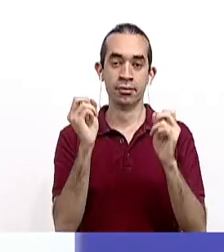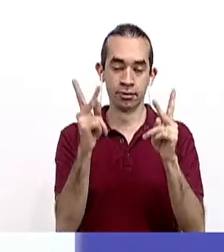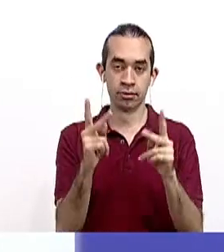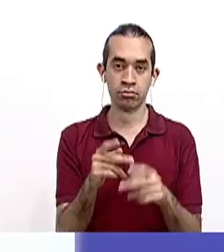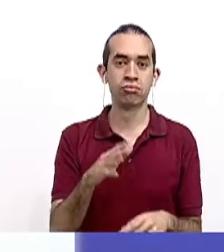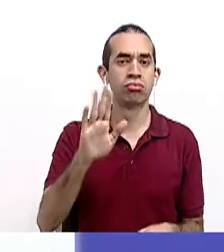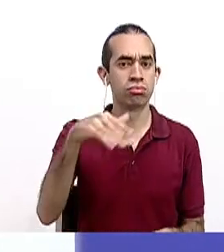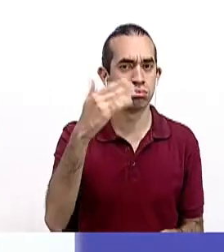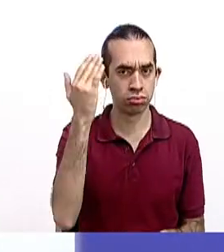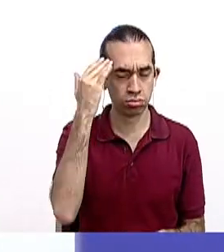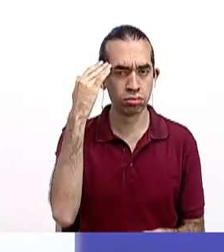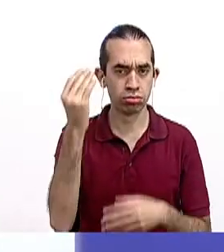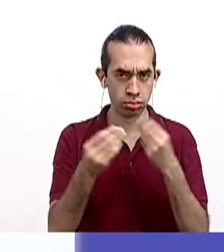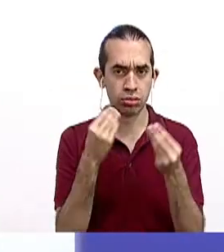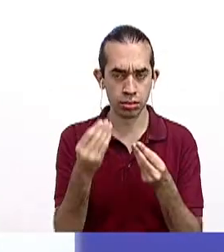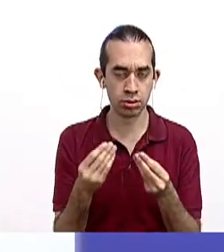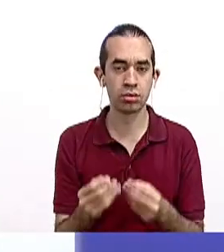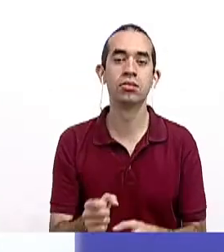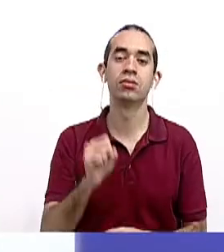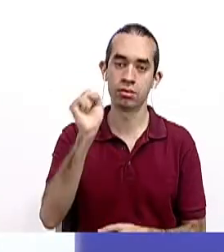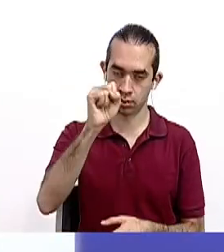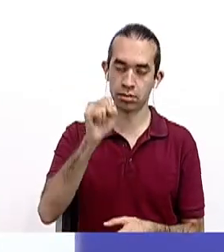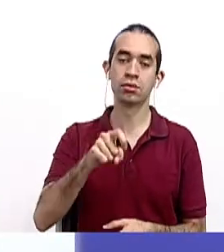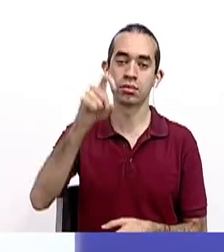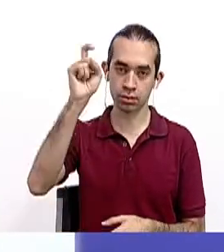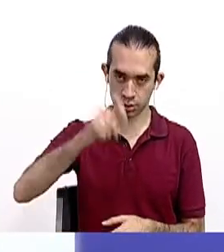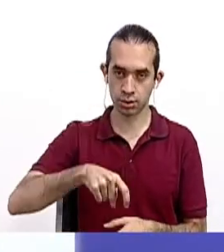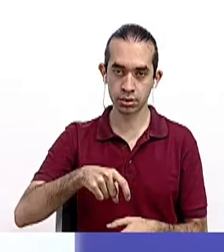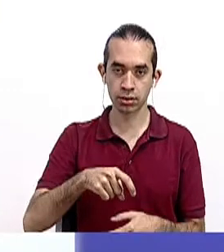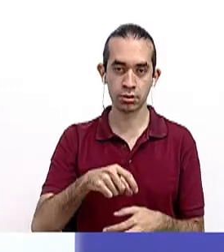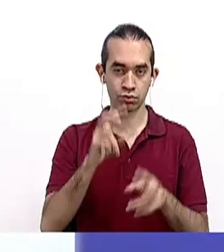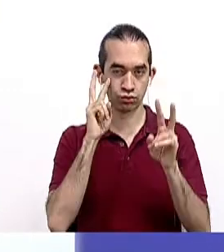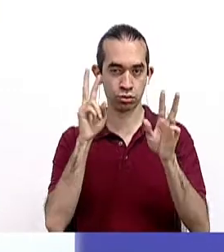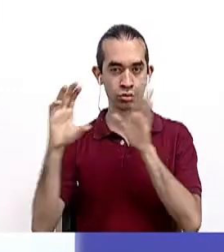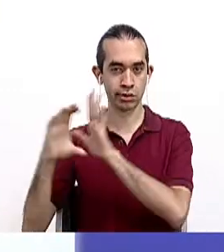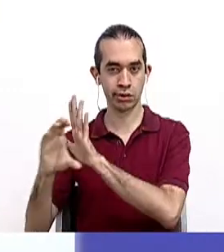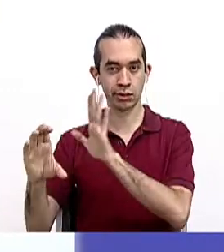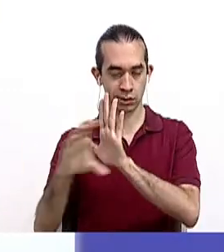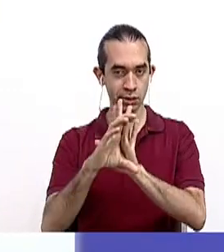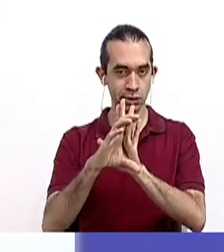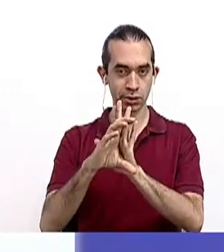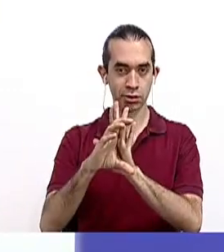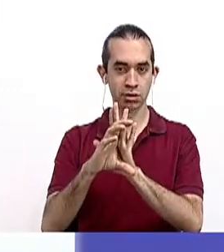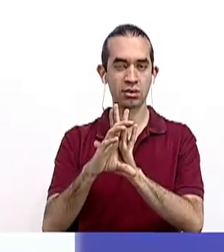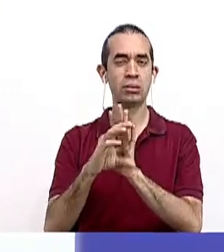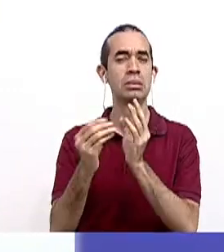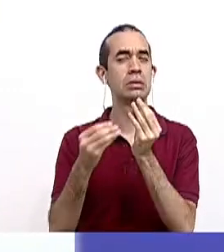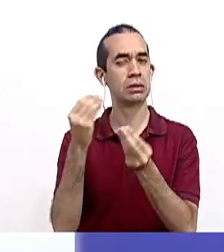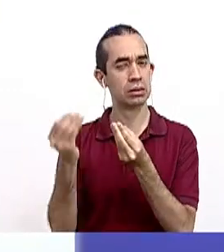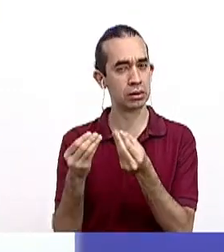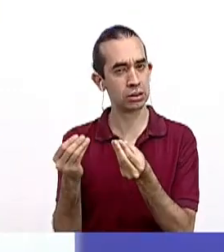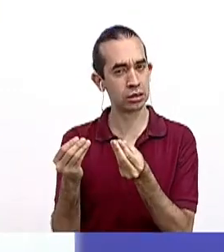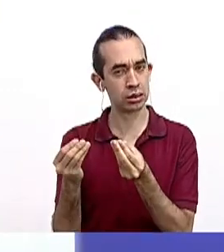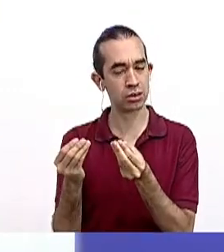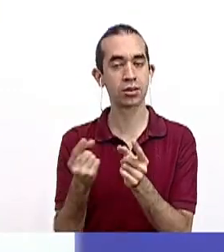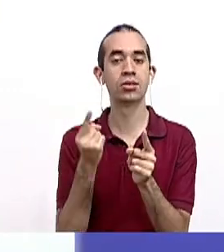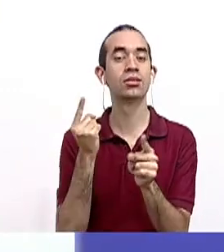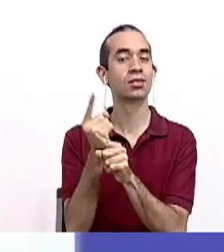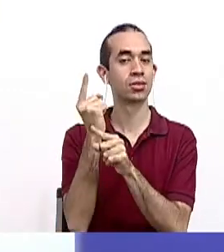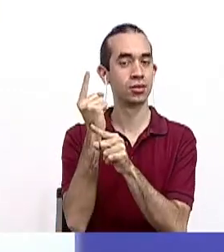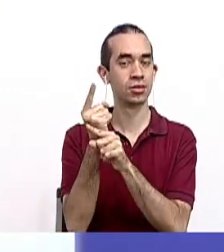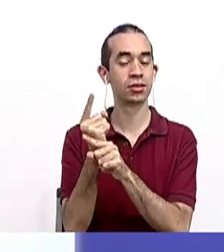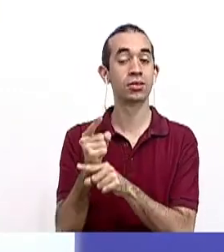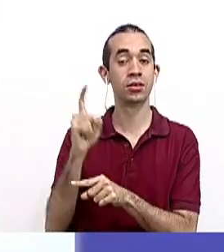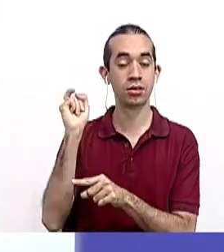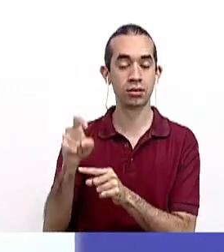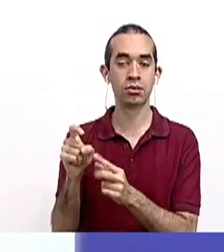you know what you have to do? Yes, you have to look at the pictures. And what do you do with the pictures? Correct. You have